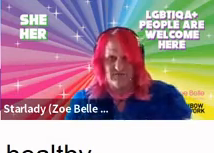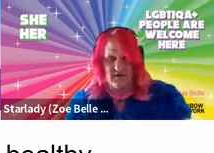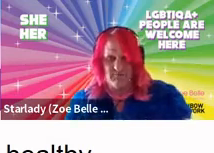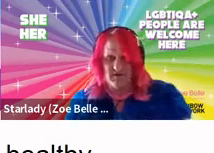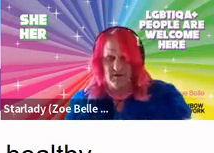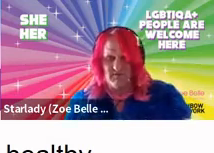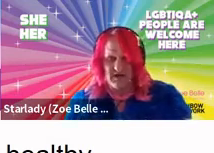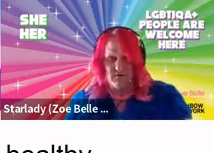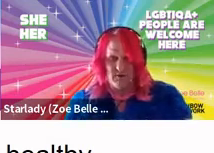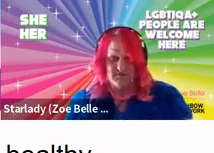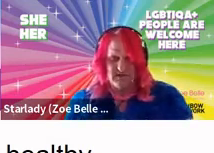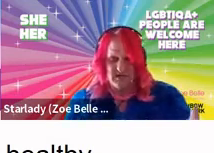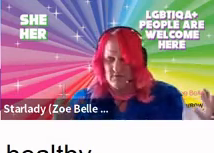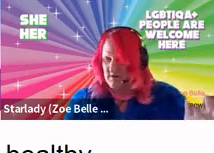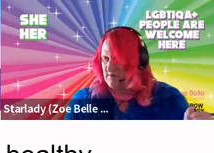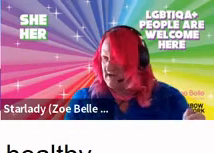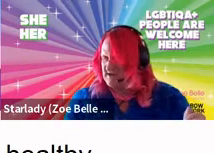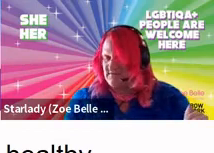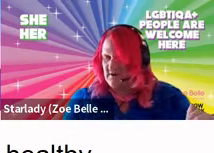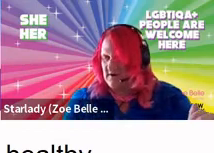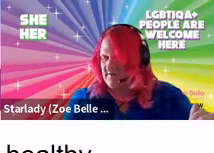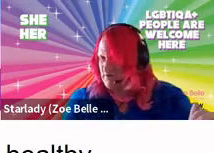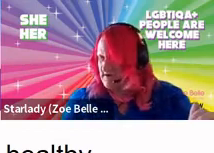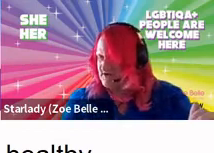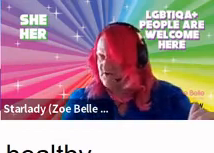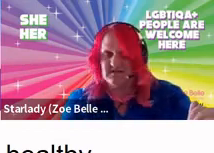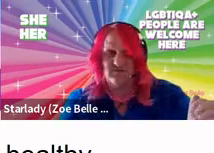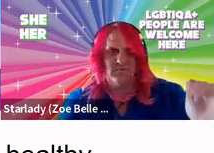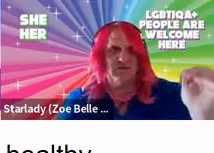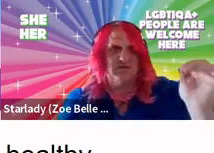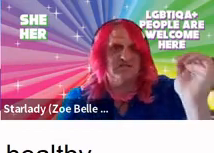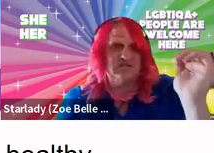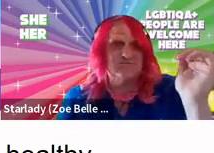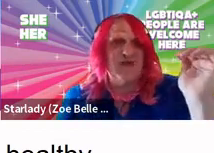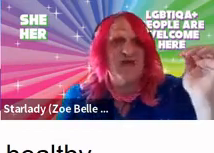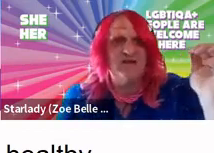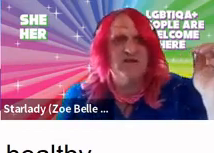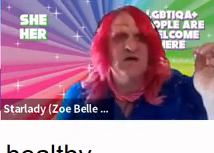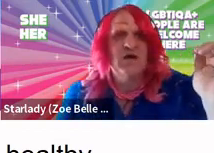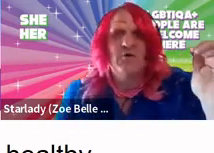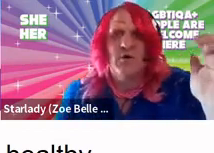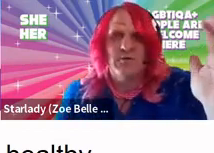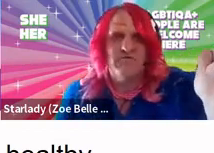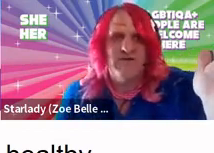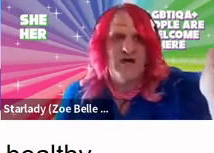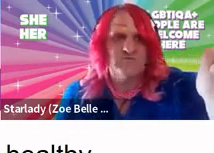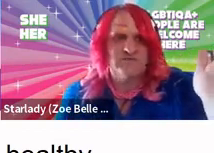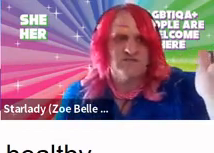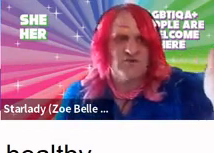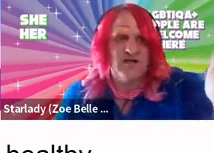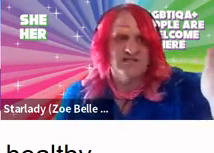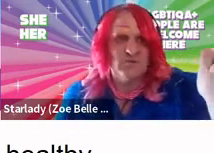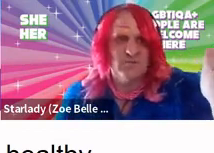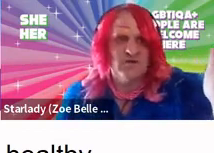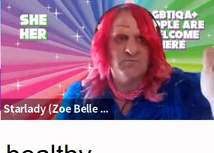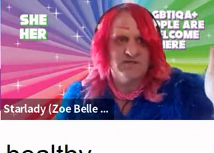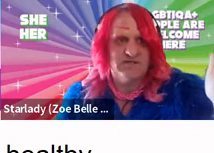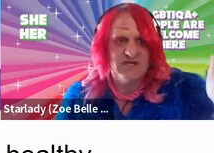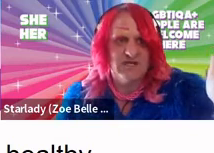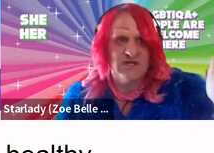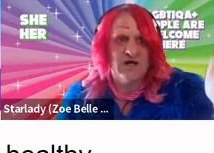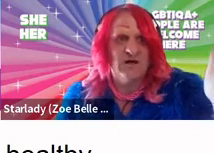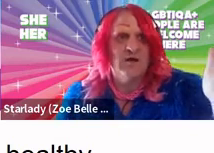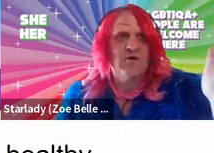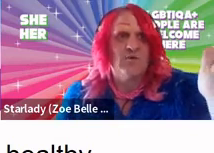that development of that website, where we interviewed over 30 trans women and cis men, what we found was that trans women